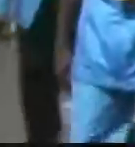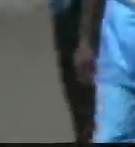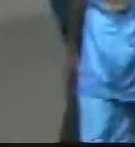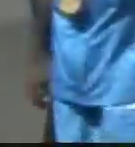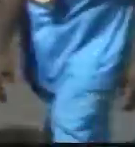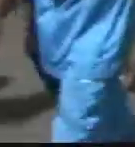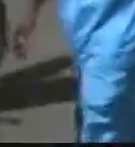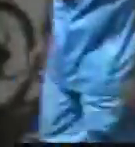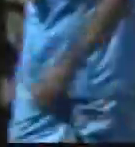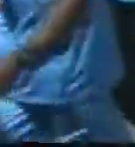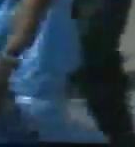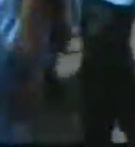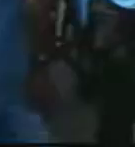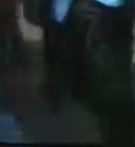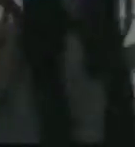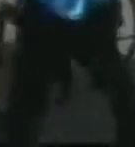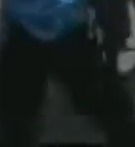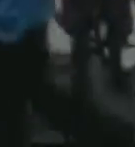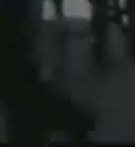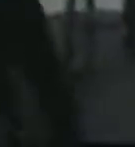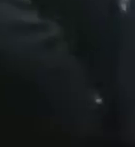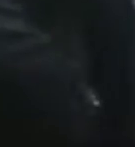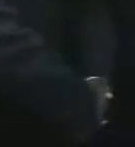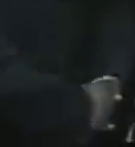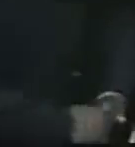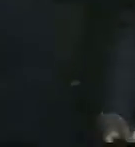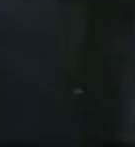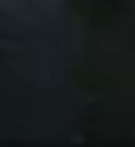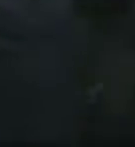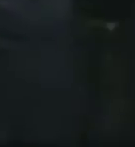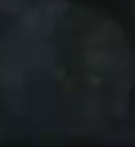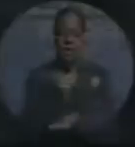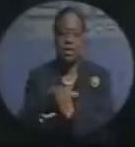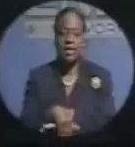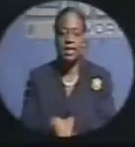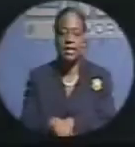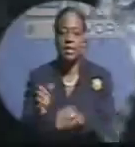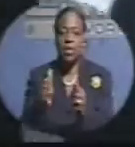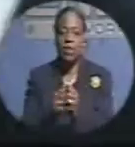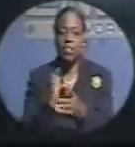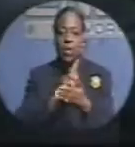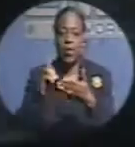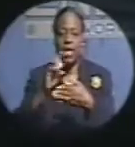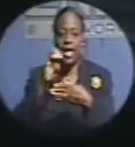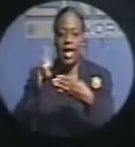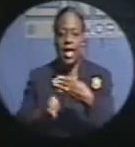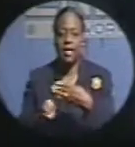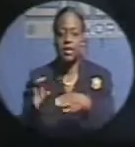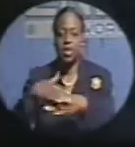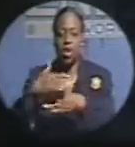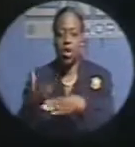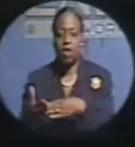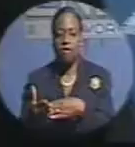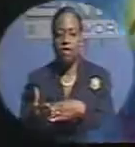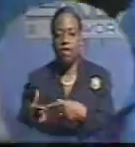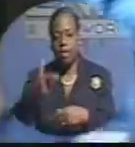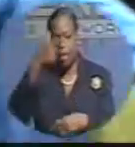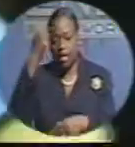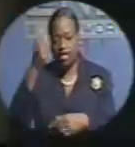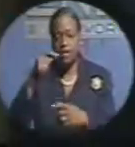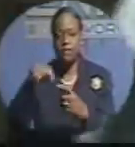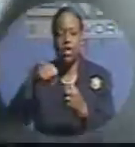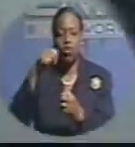Welcome to Sports Sunday, everybody. I'm Chris Saunders. The Golden Knights with the weekend off, mainly in part due to Tropical Storm Isaac moving through the Bahamas.